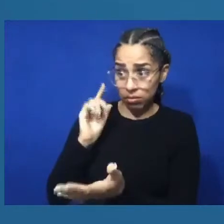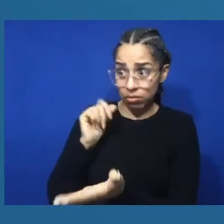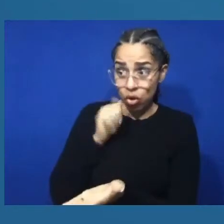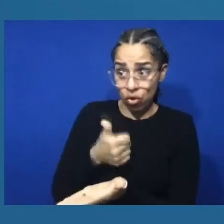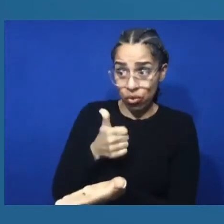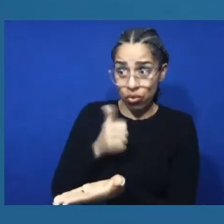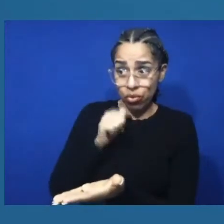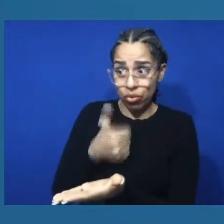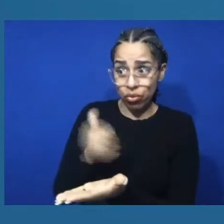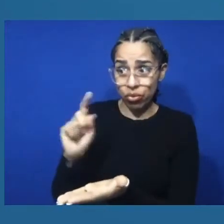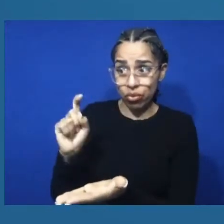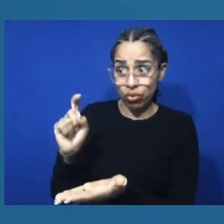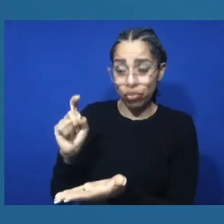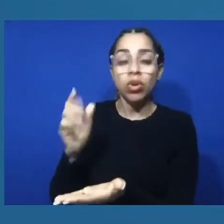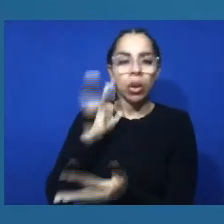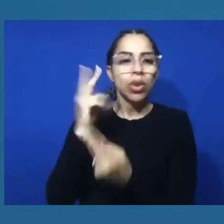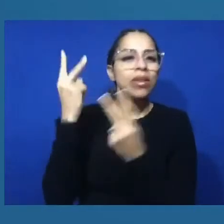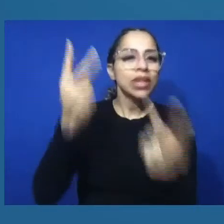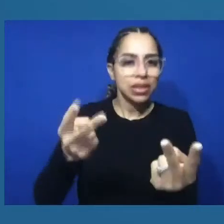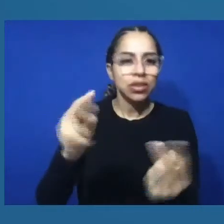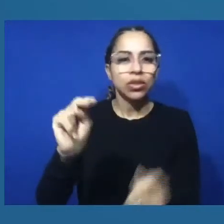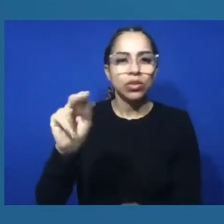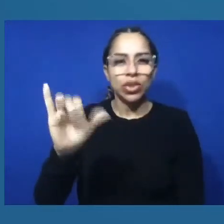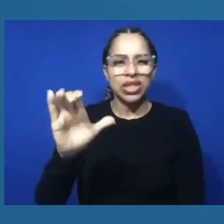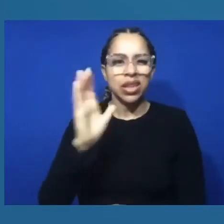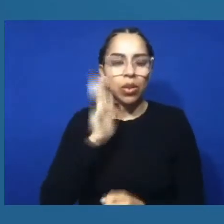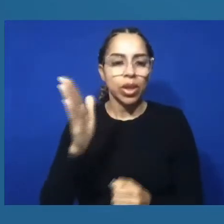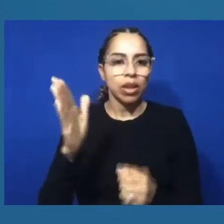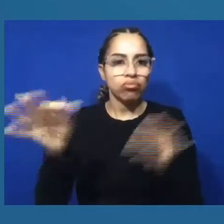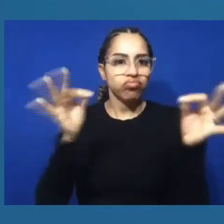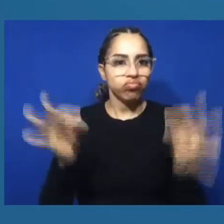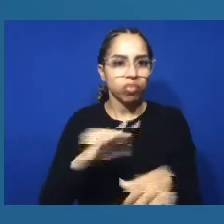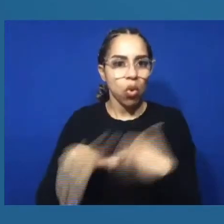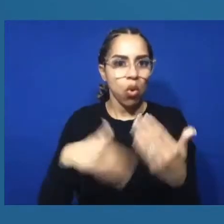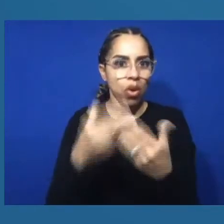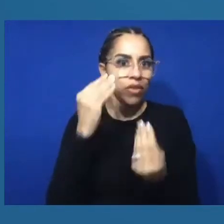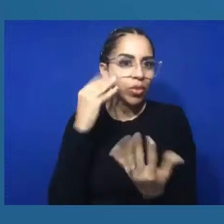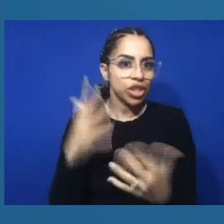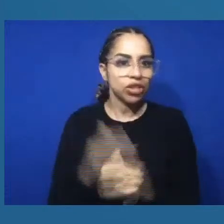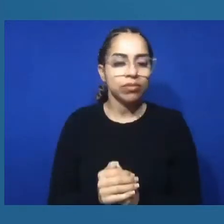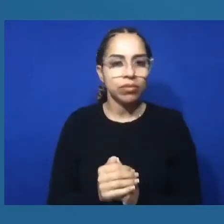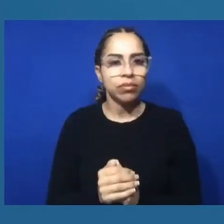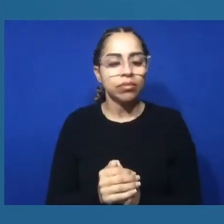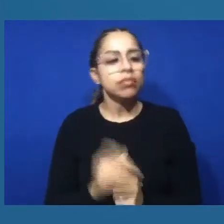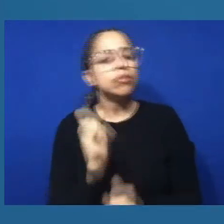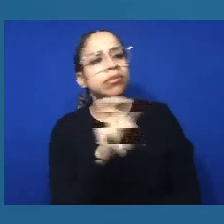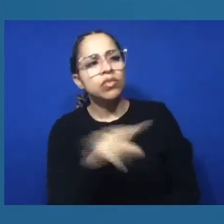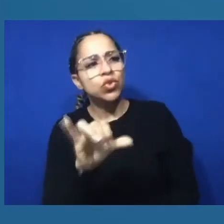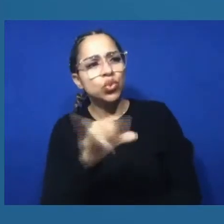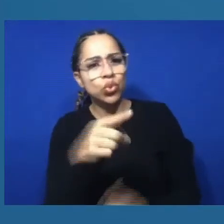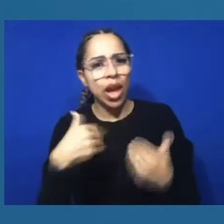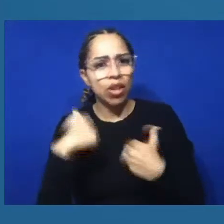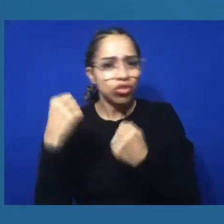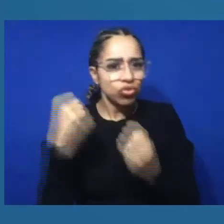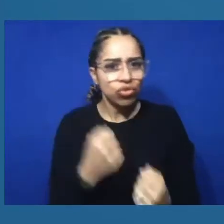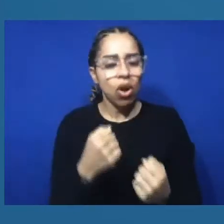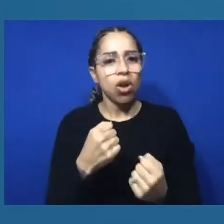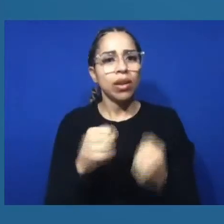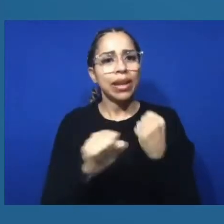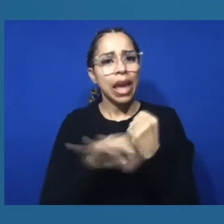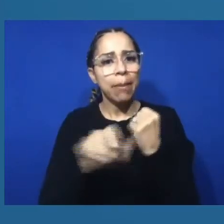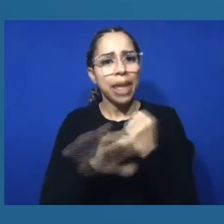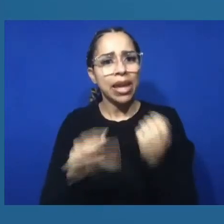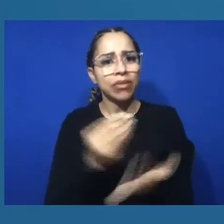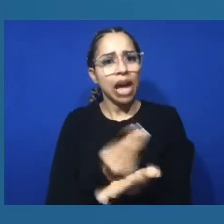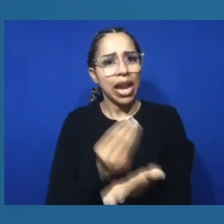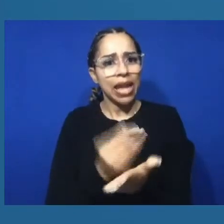I'll be in the city announcing all the details. Okay. And also, you had a strong campaign finance period, another strong campaign finance period, but it